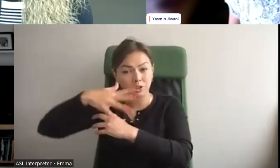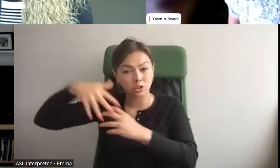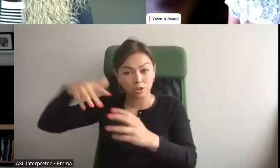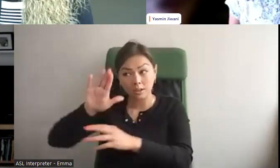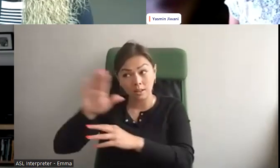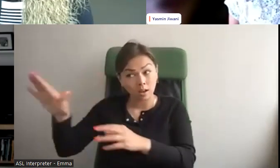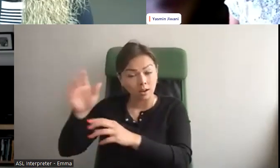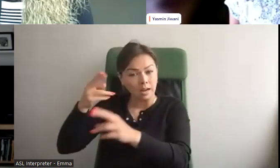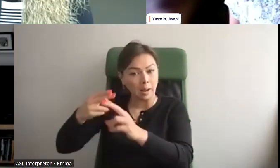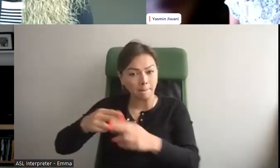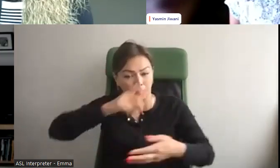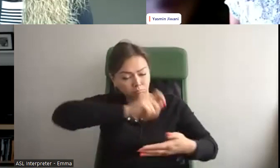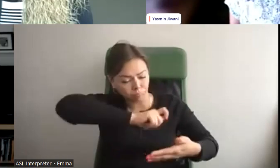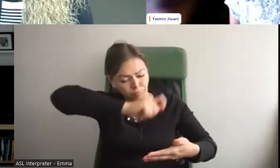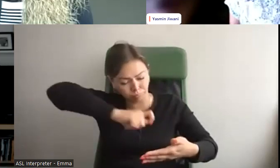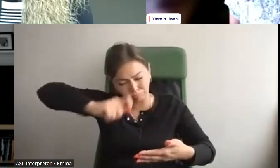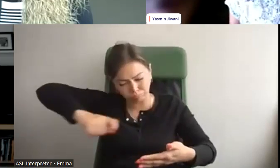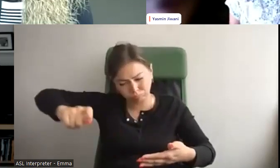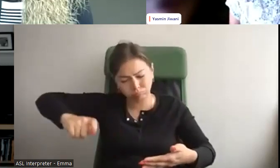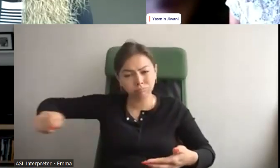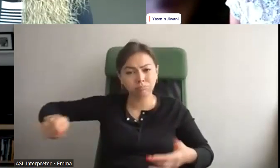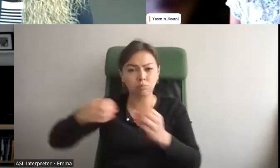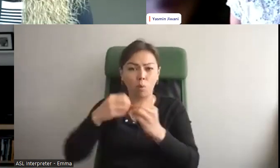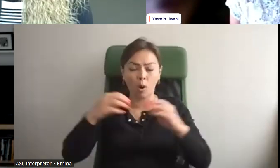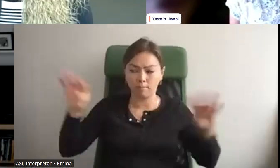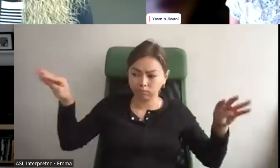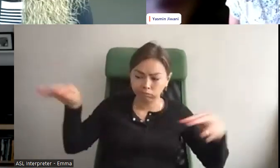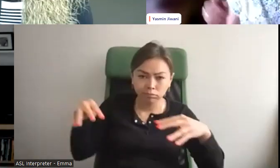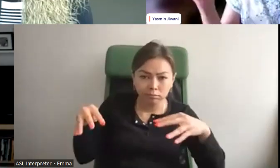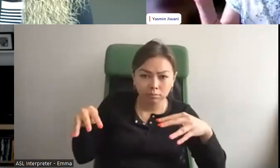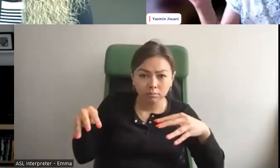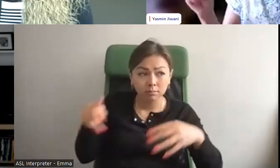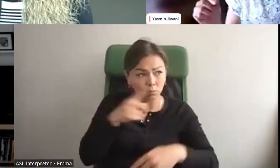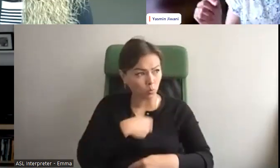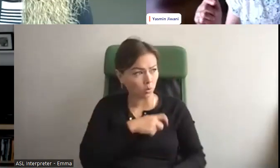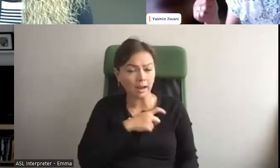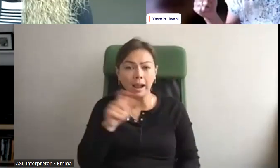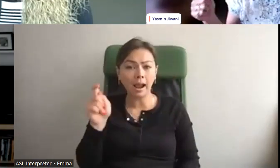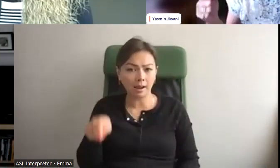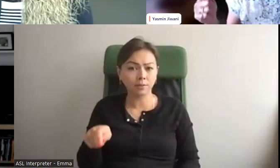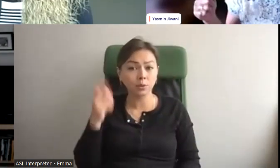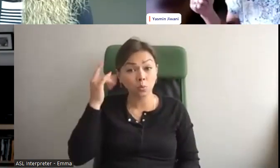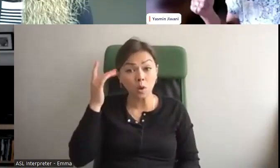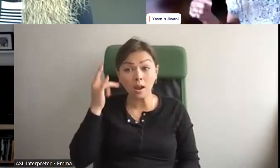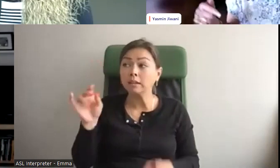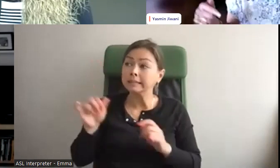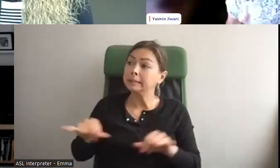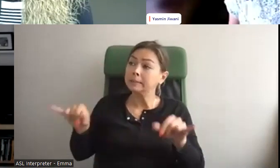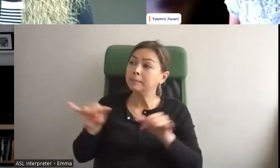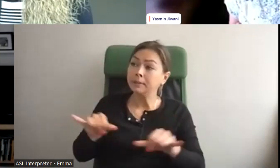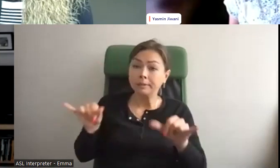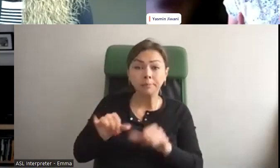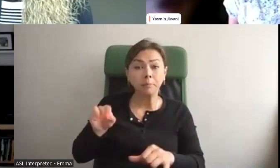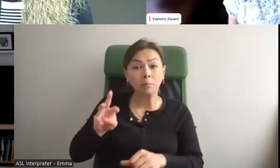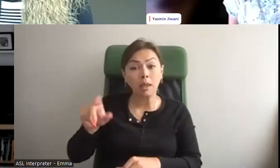have to do tactics like that, because it's not just depending on mainstream media, it's figuring out how we